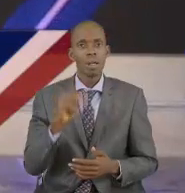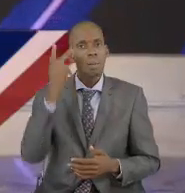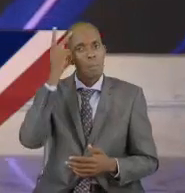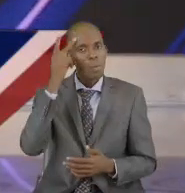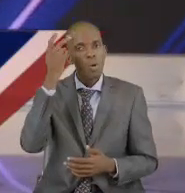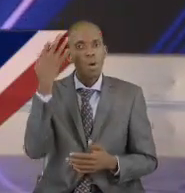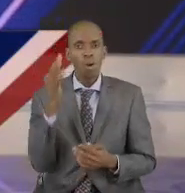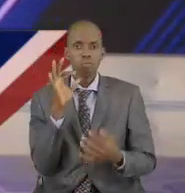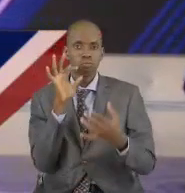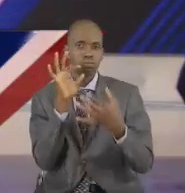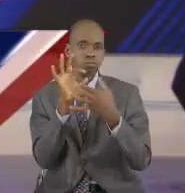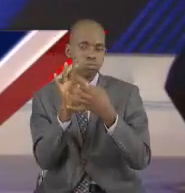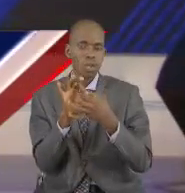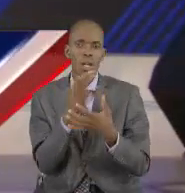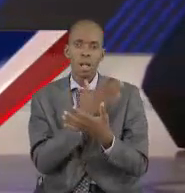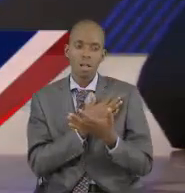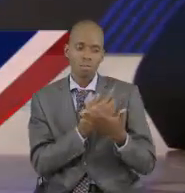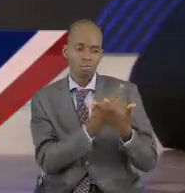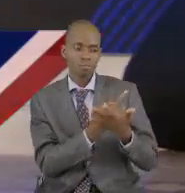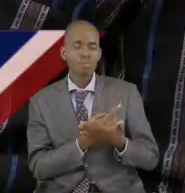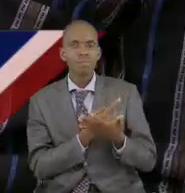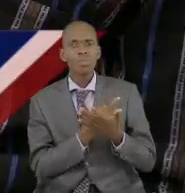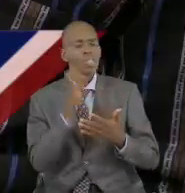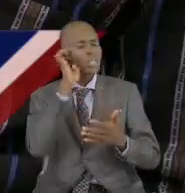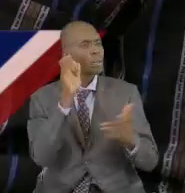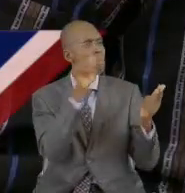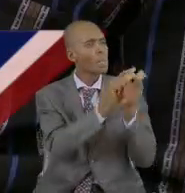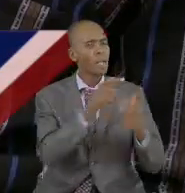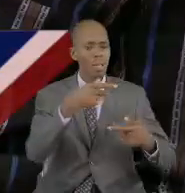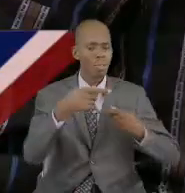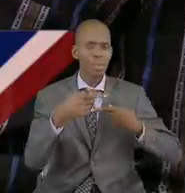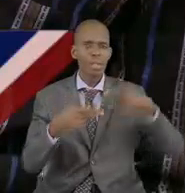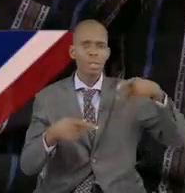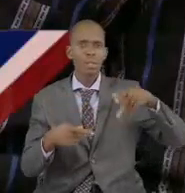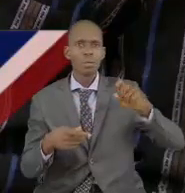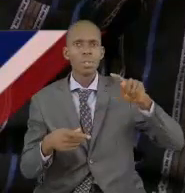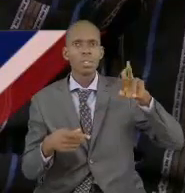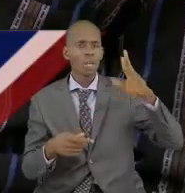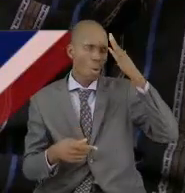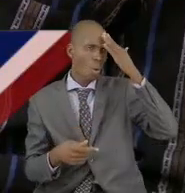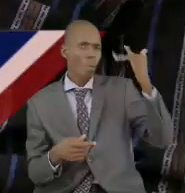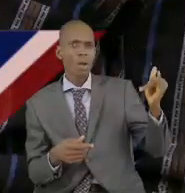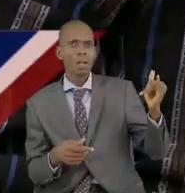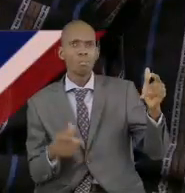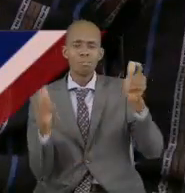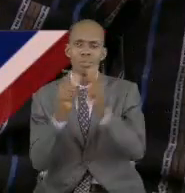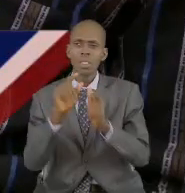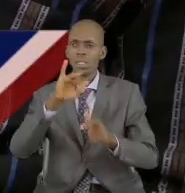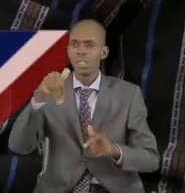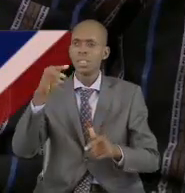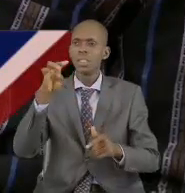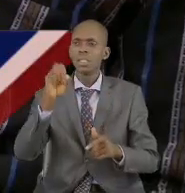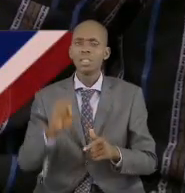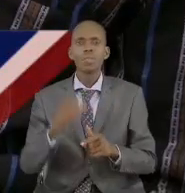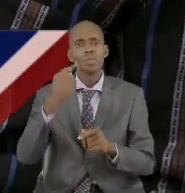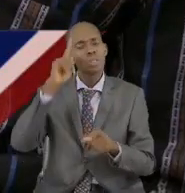to see Peter. Why? He went to see James, the brother of Jesus, of the Lord in